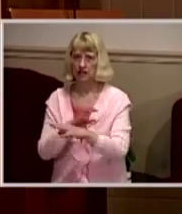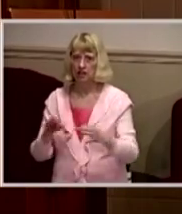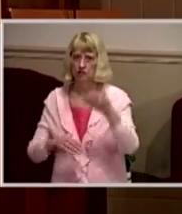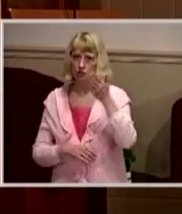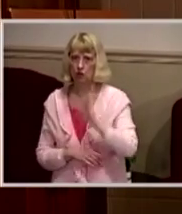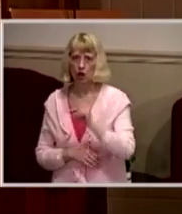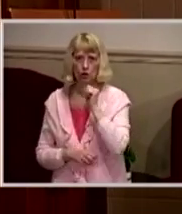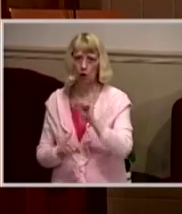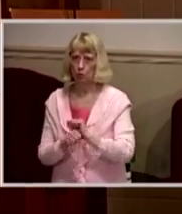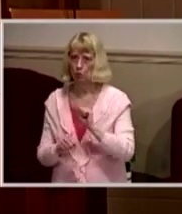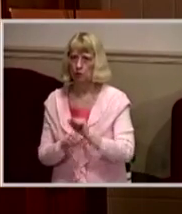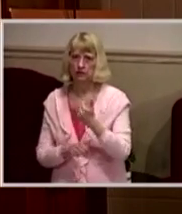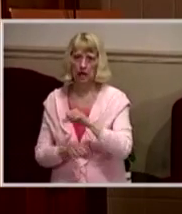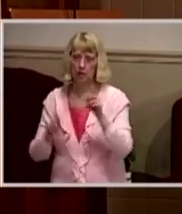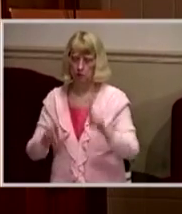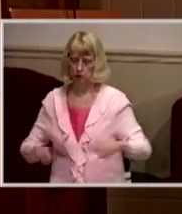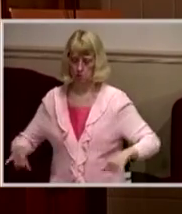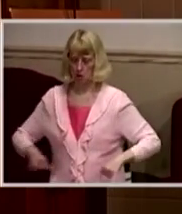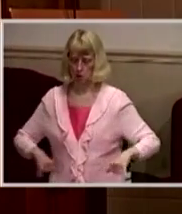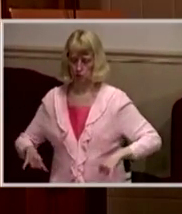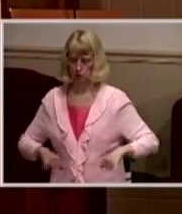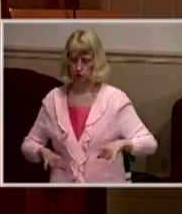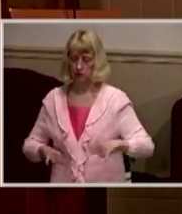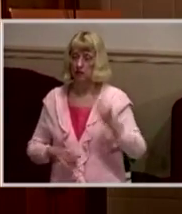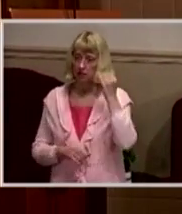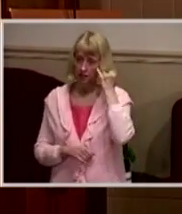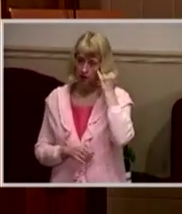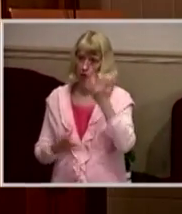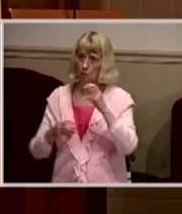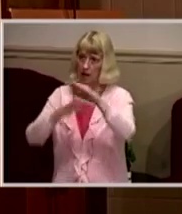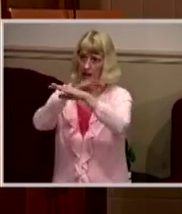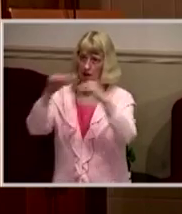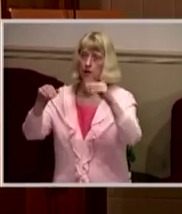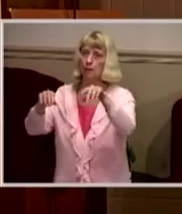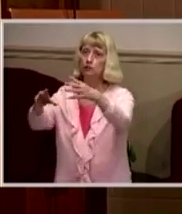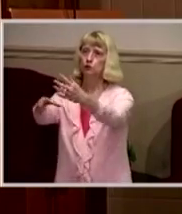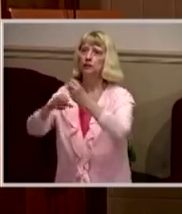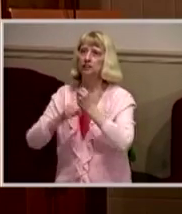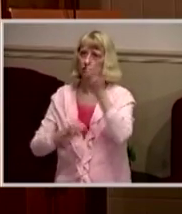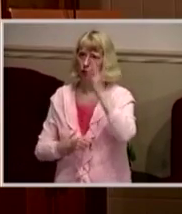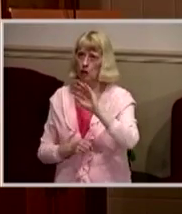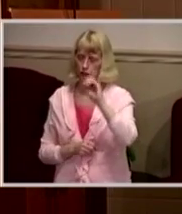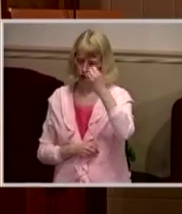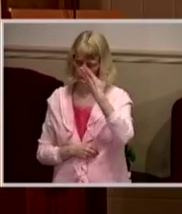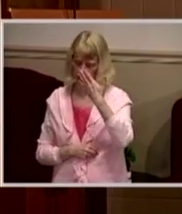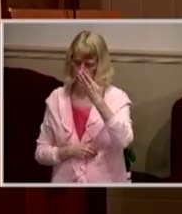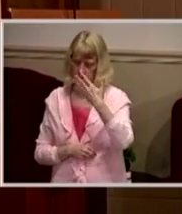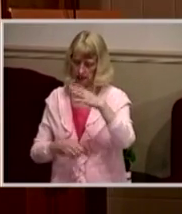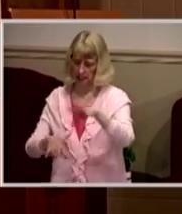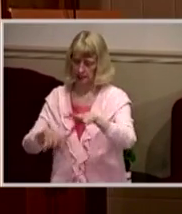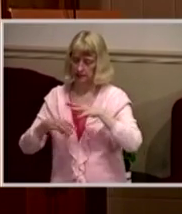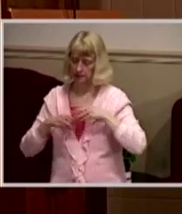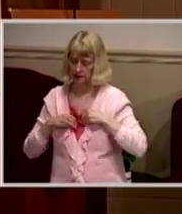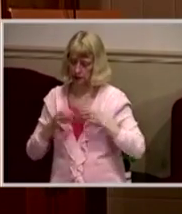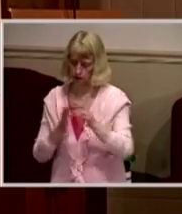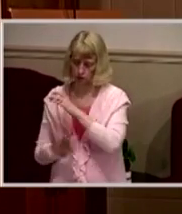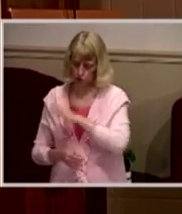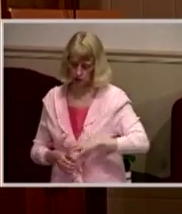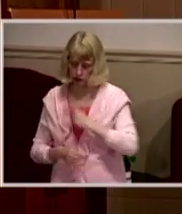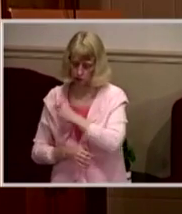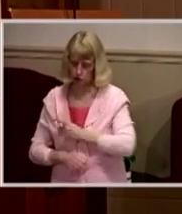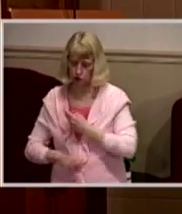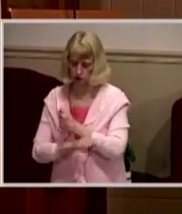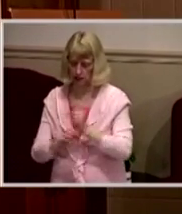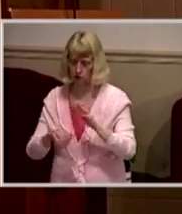the gift of God, not of works, lest any man should boast. If you want to go to heaven, you must receive God's grace and trust Jesus Christ as your